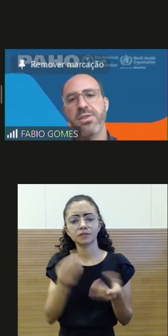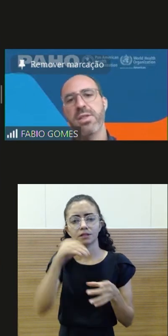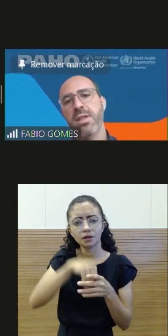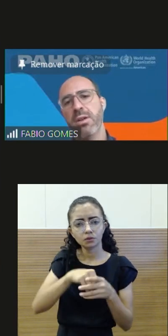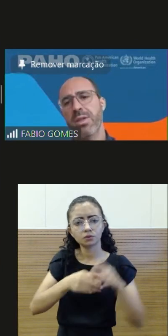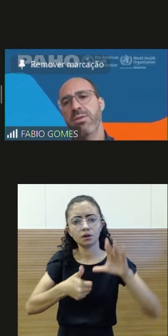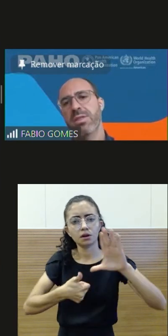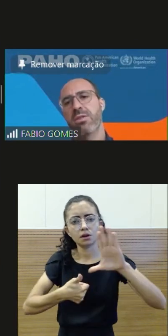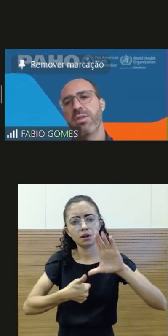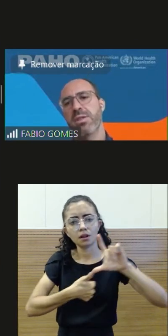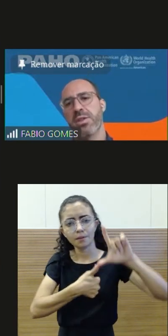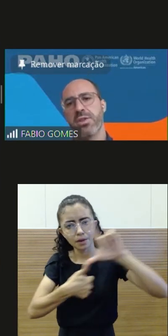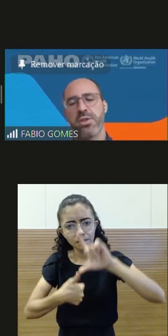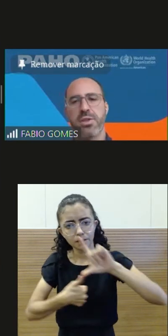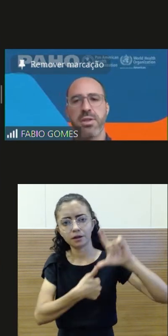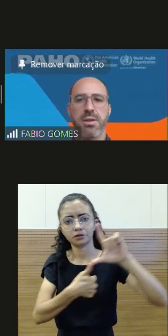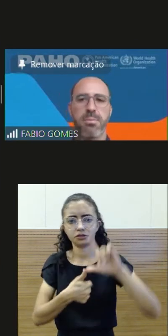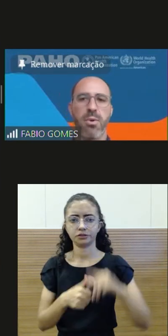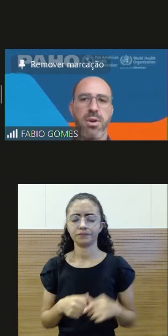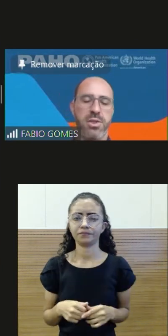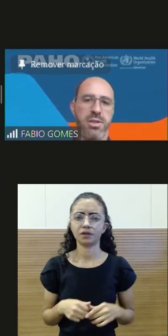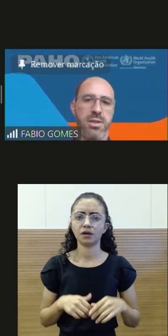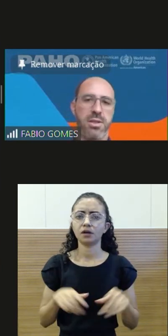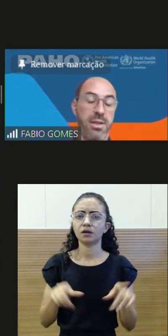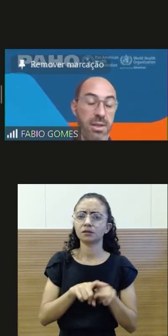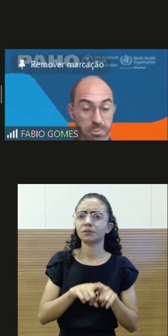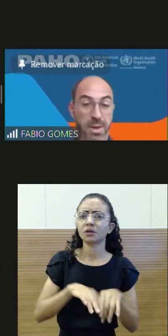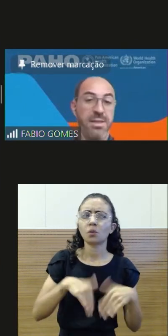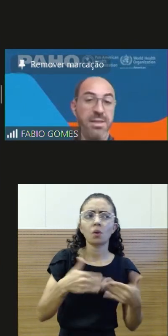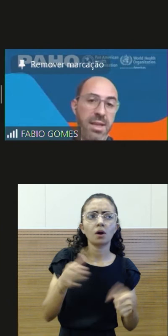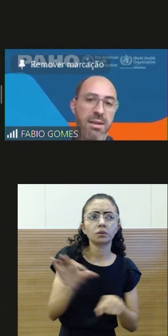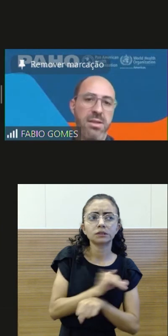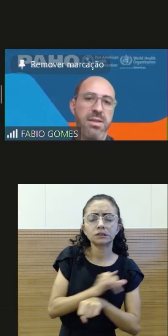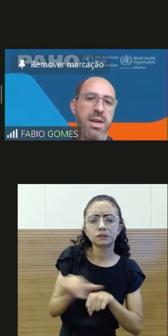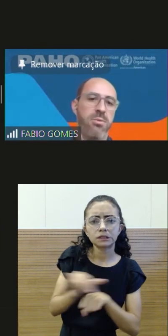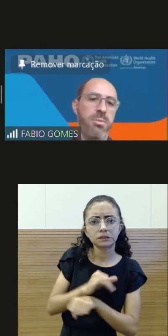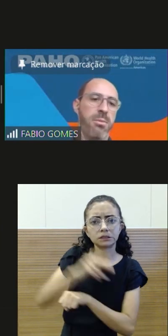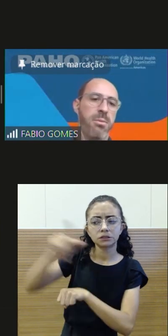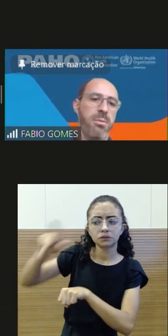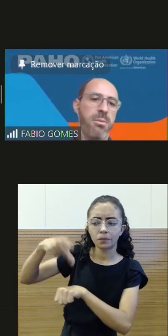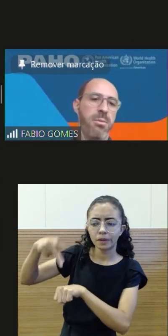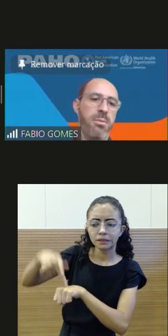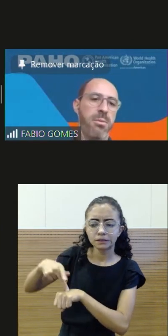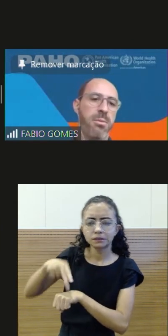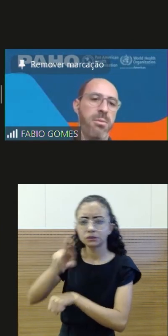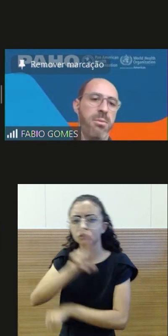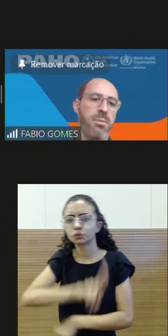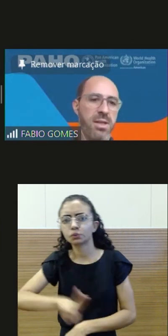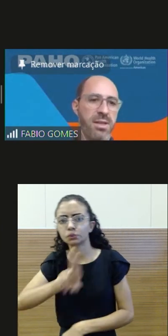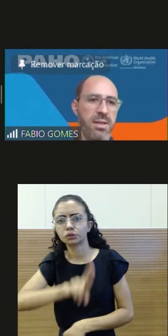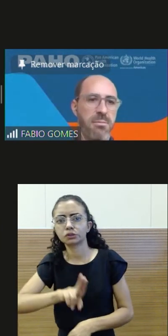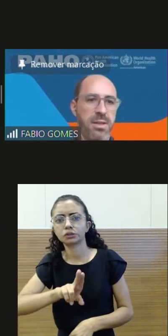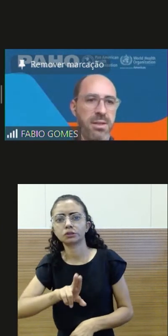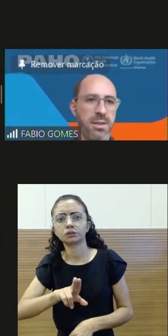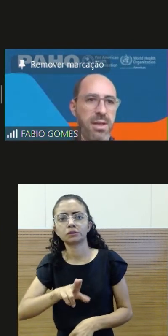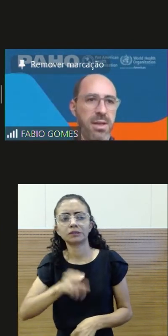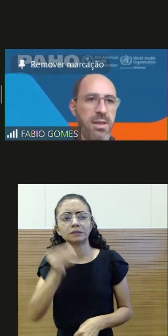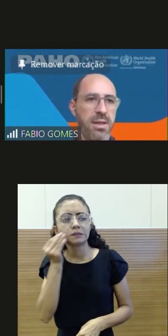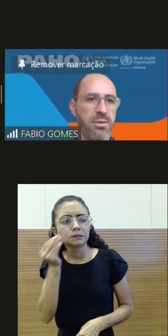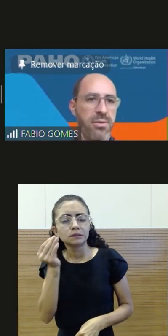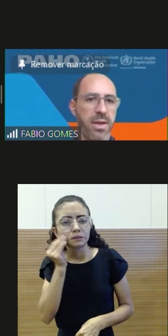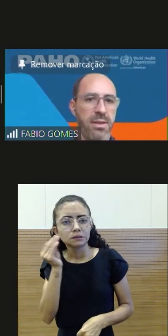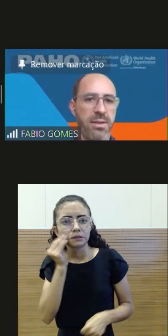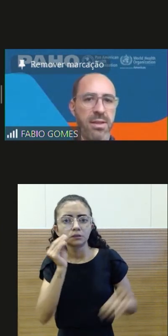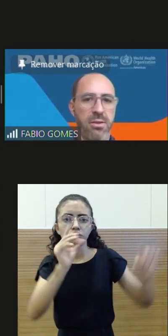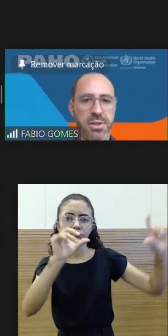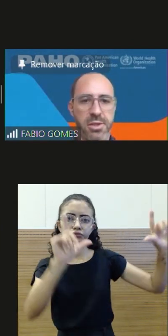in terms of availability and what are the actions that we can and countries have advanced in order